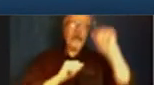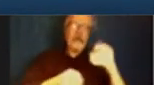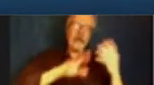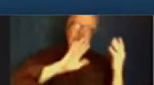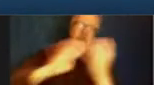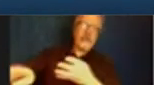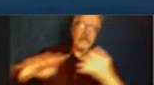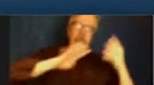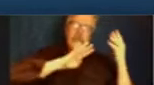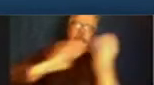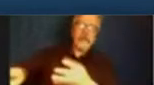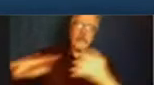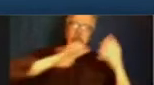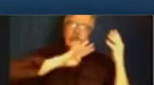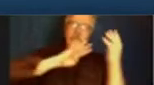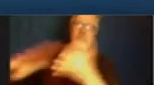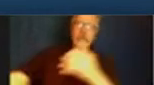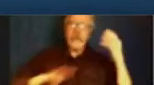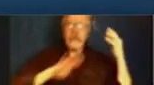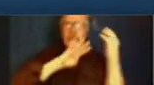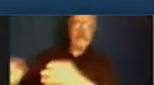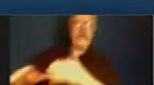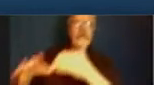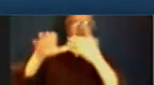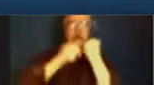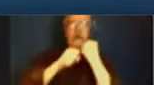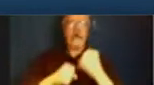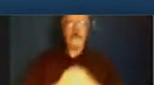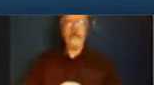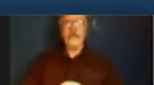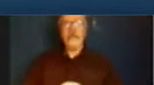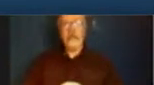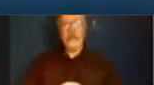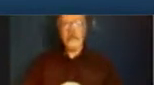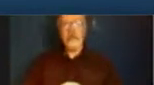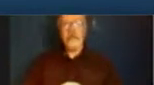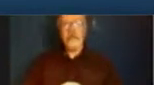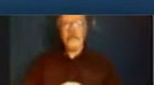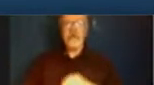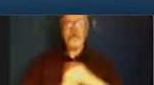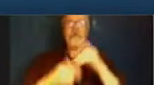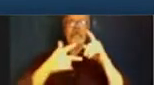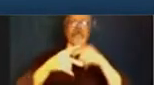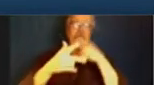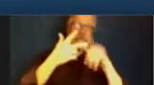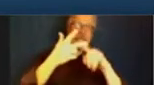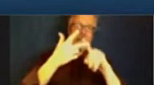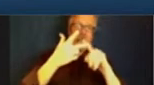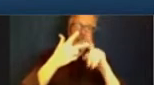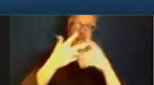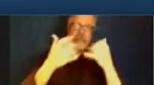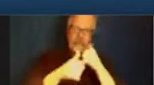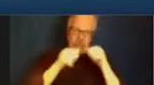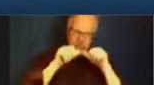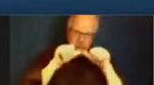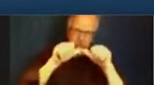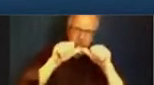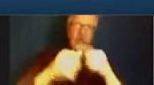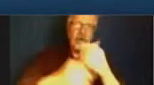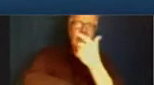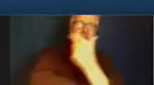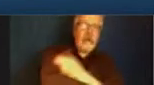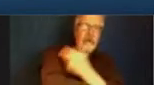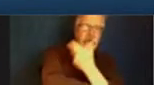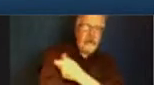Now, in addition to testing, obviously, we want to continue our vaccination efforts. We have a lot of work to do